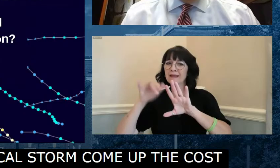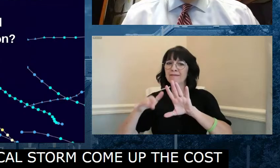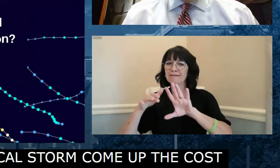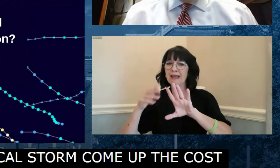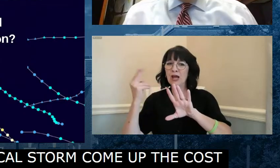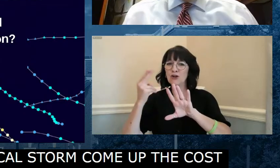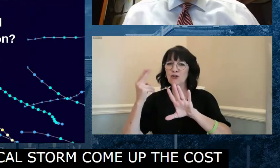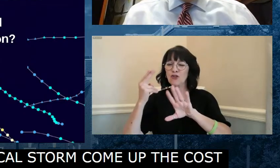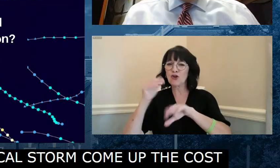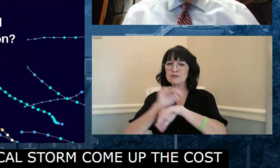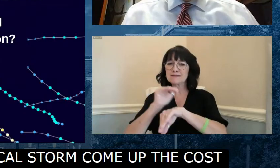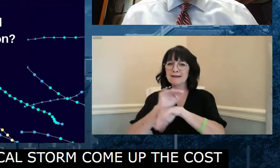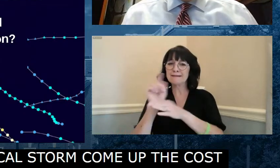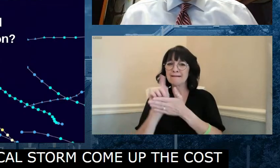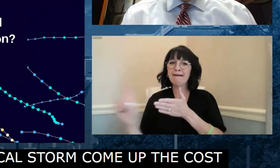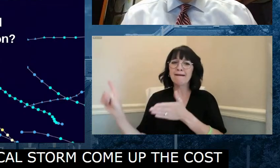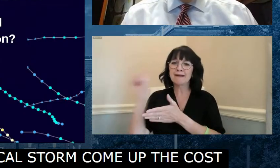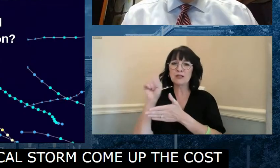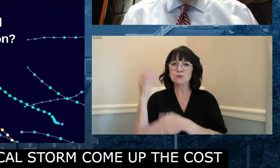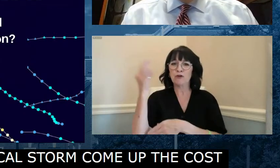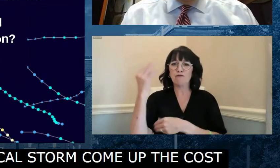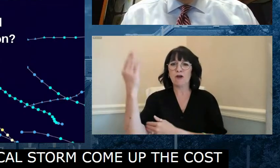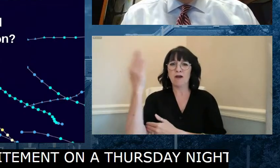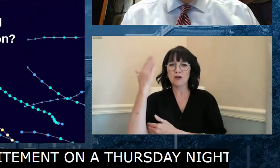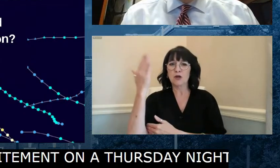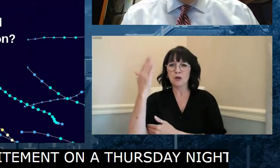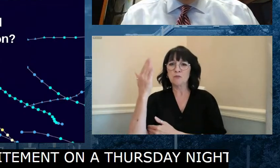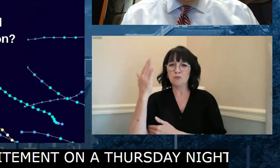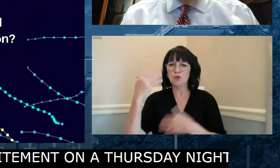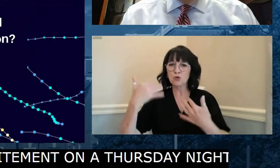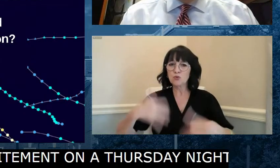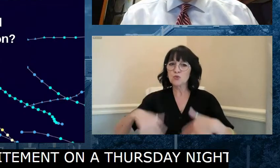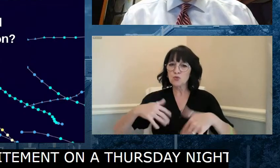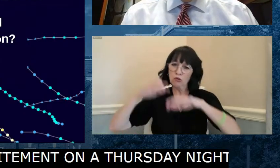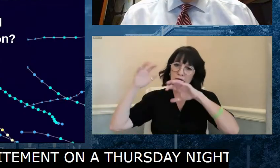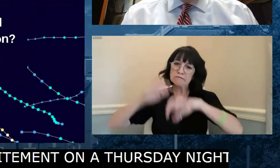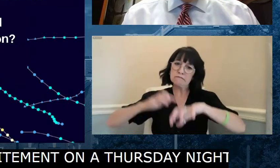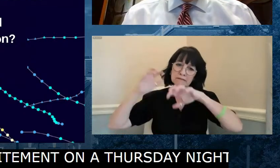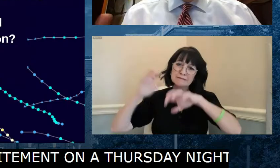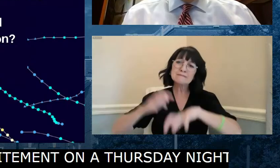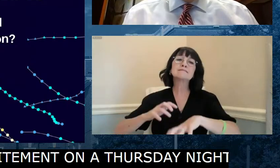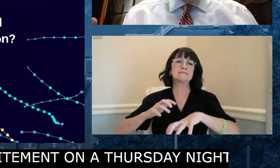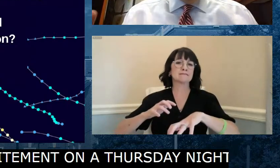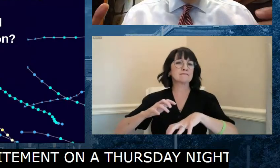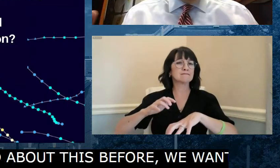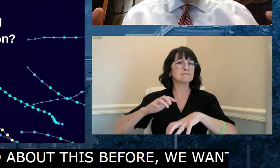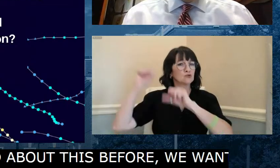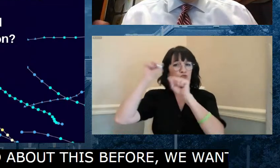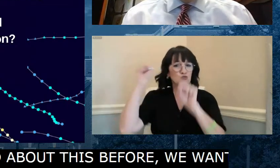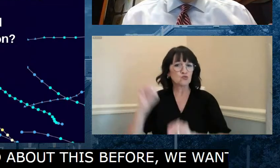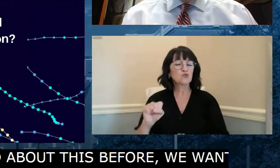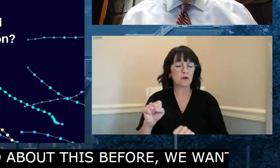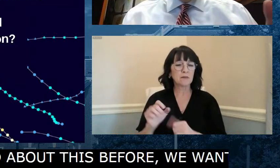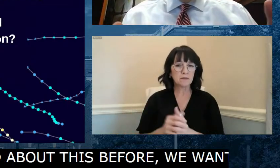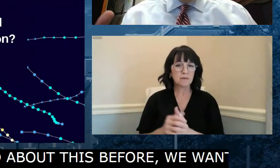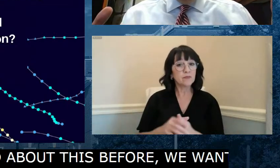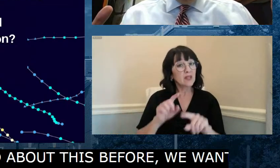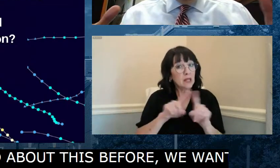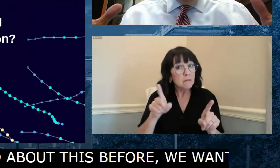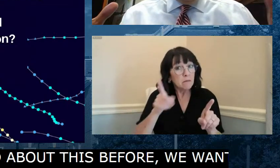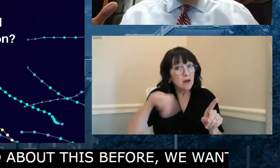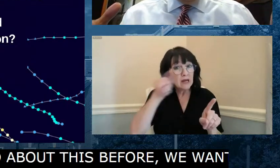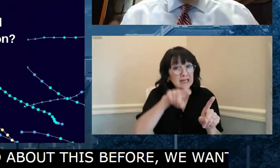Friday morning. And really, we've talked about this before. We want people to have a kit. We want them to have a plan of what they're going to do. But you have to stay informed